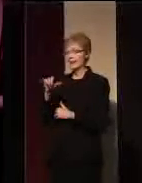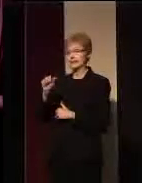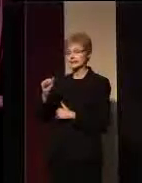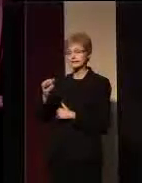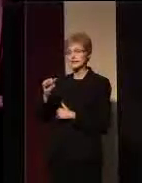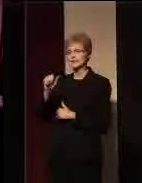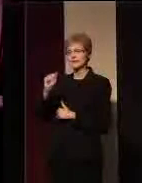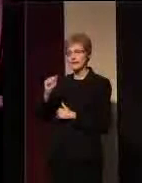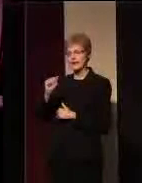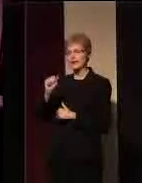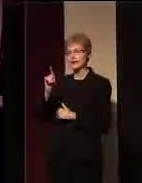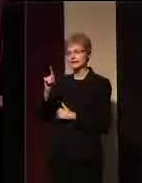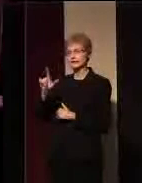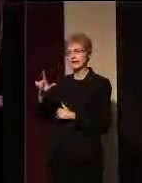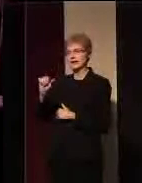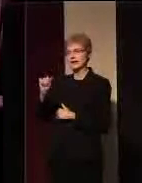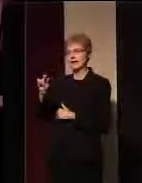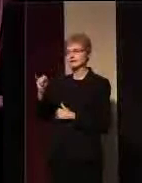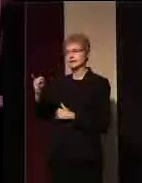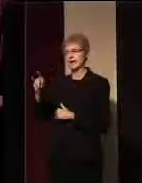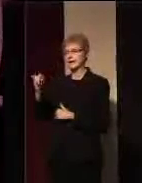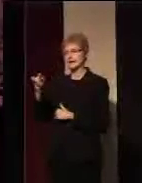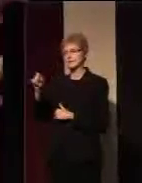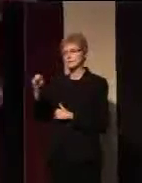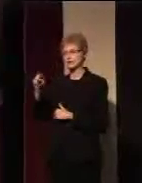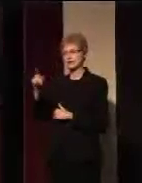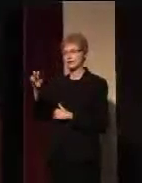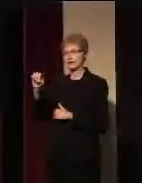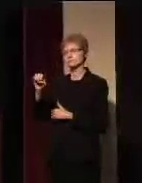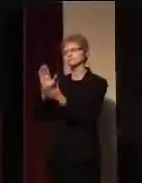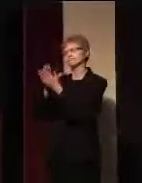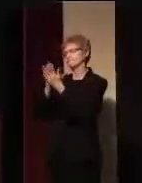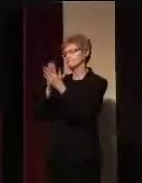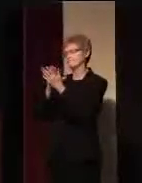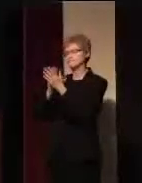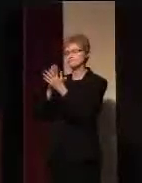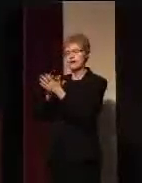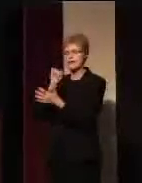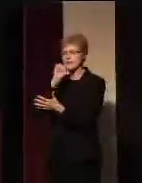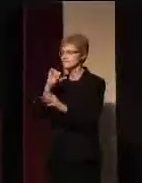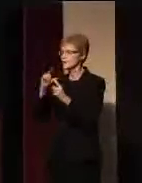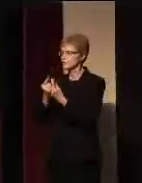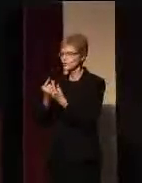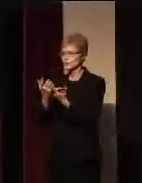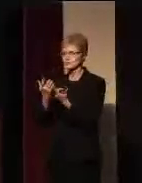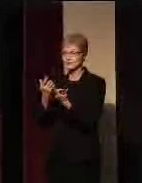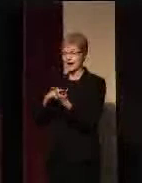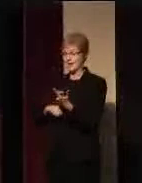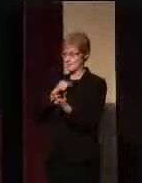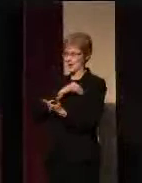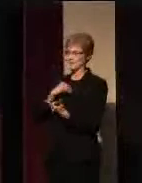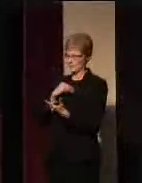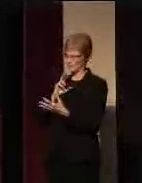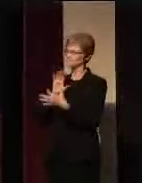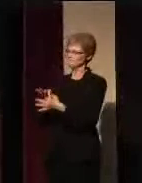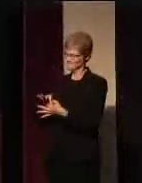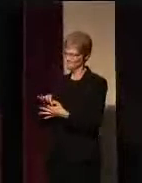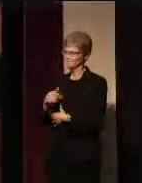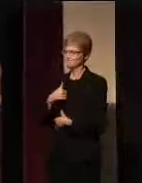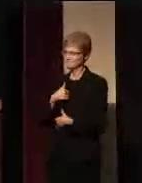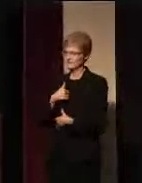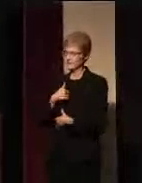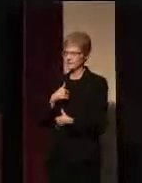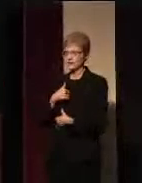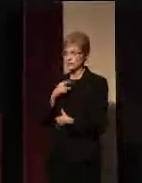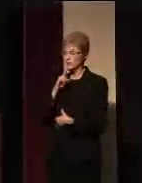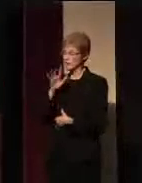the Anti-Defamation League, Karen's organization, a group that I love, of which I am a proud member, and which does work all